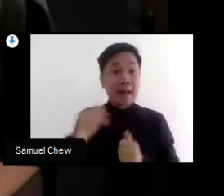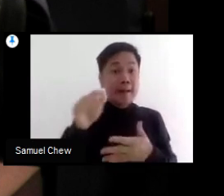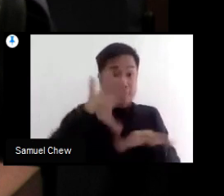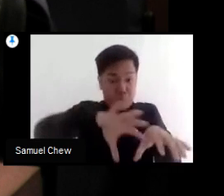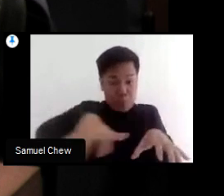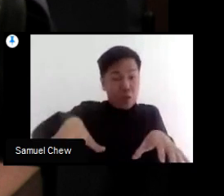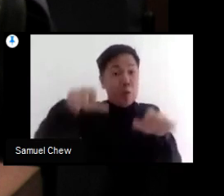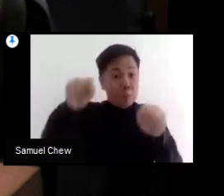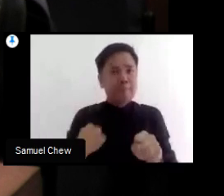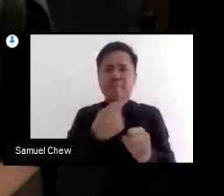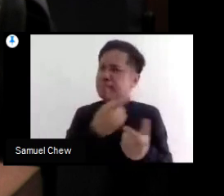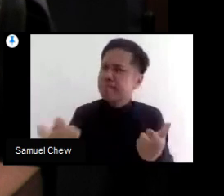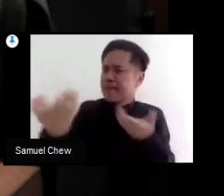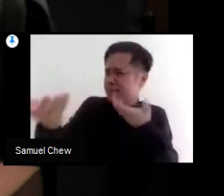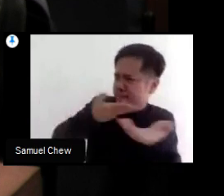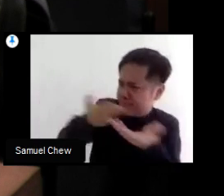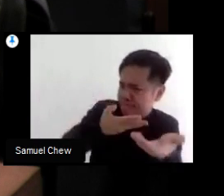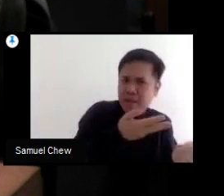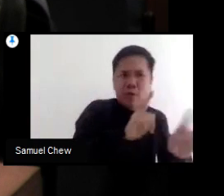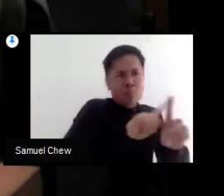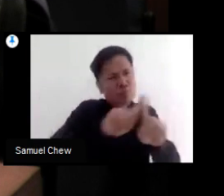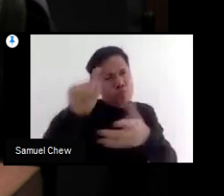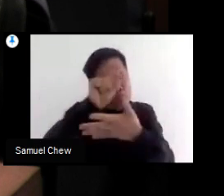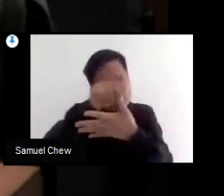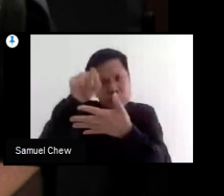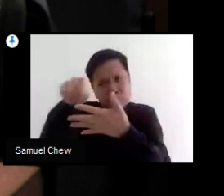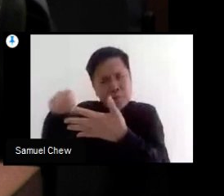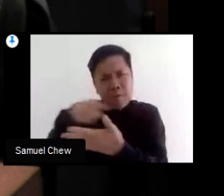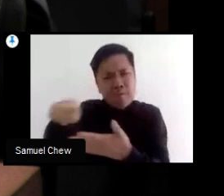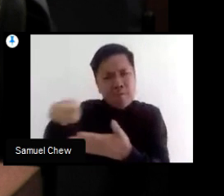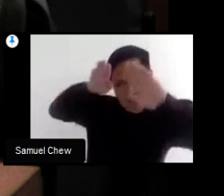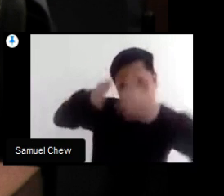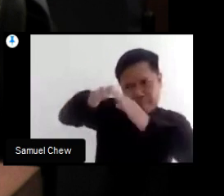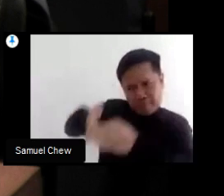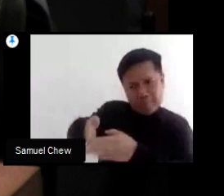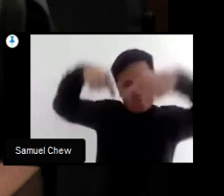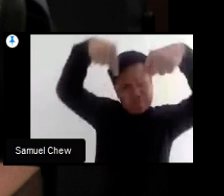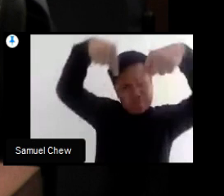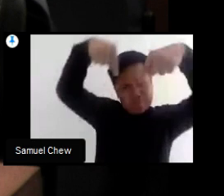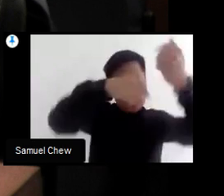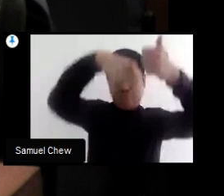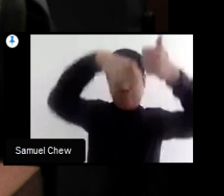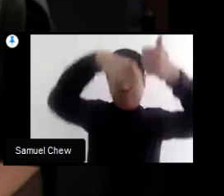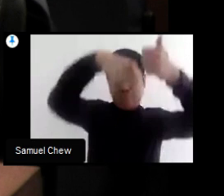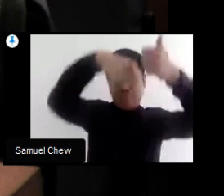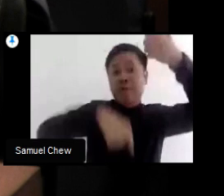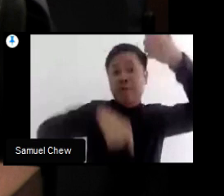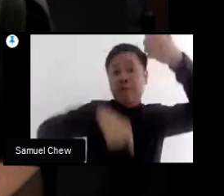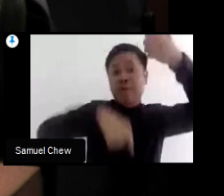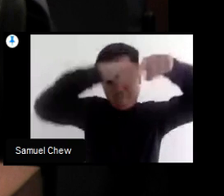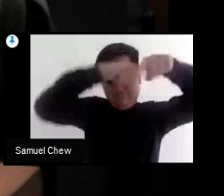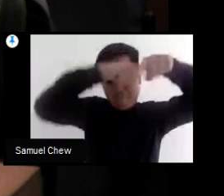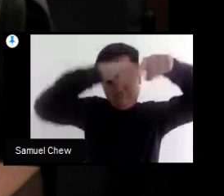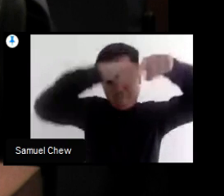and discussion on the indicator framework in the specialized fields and at the committee sessions in the future. China has made active exploration